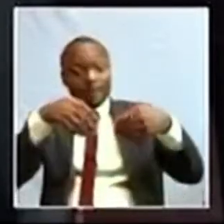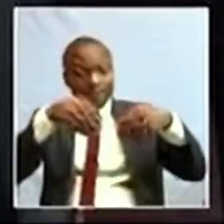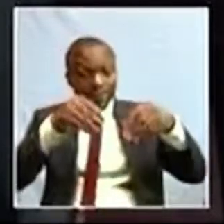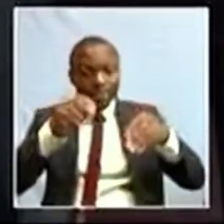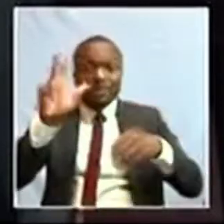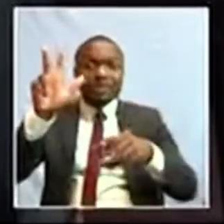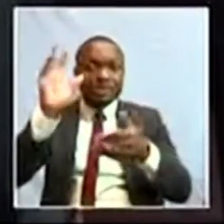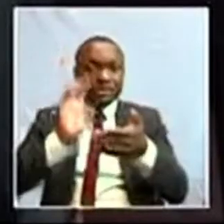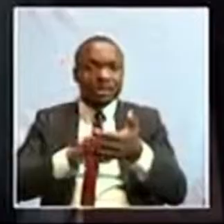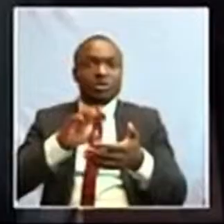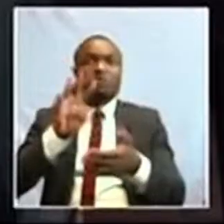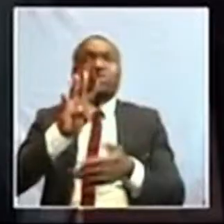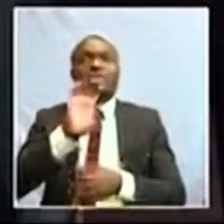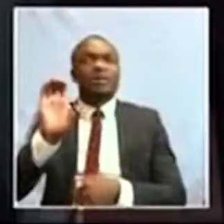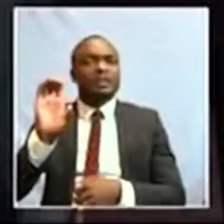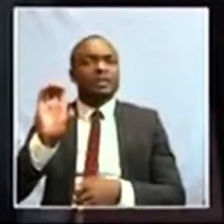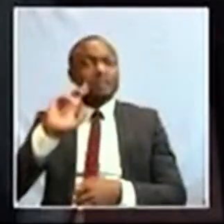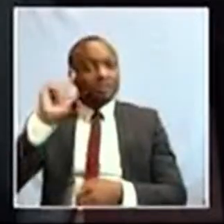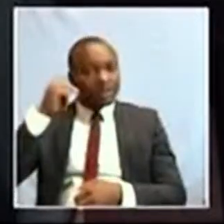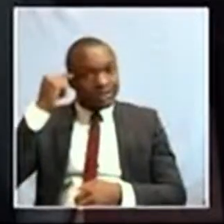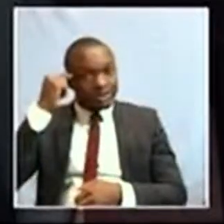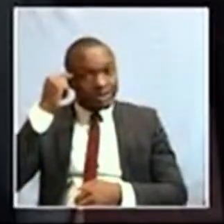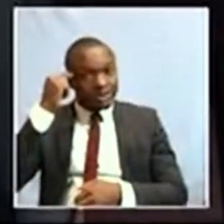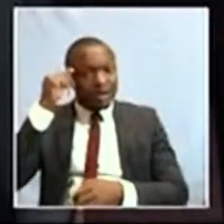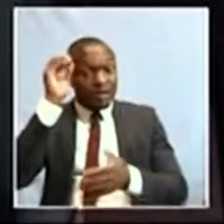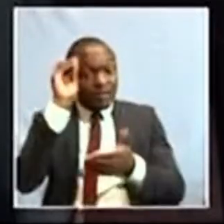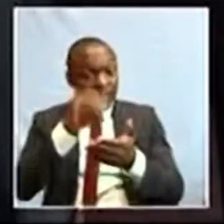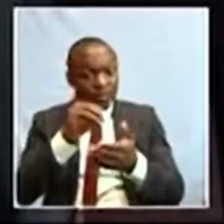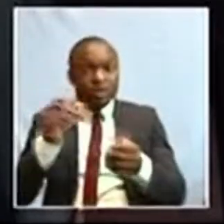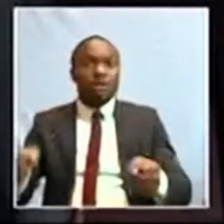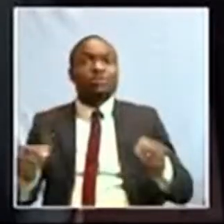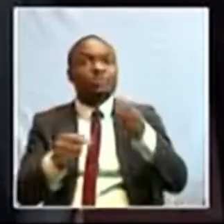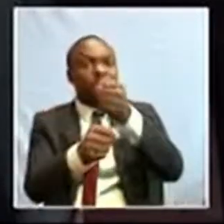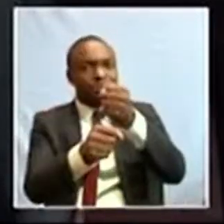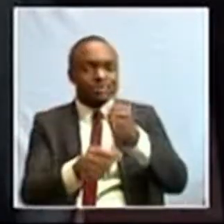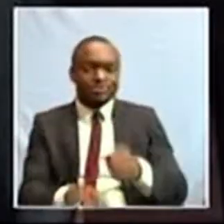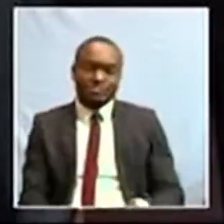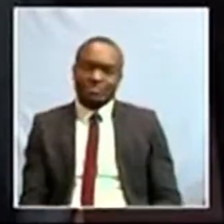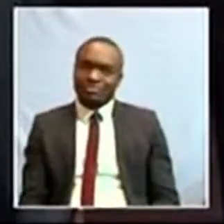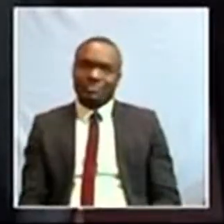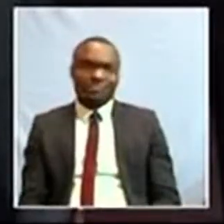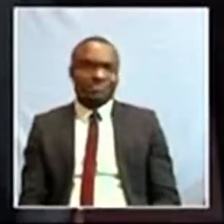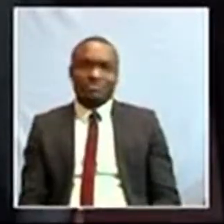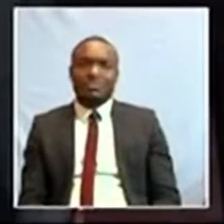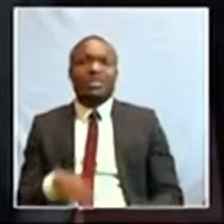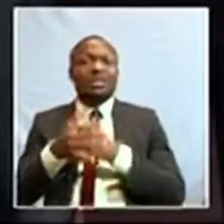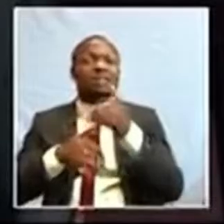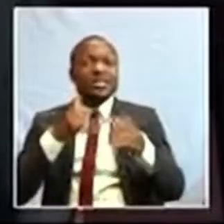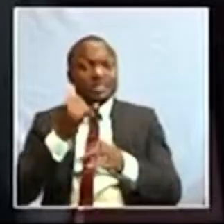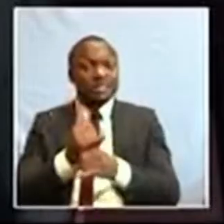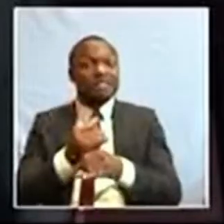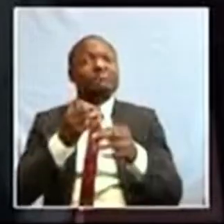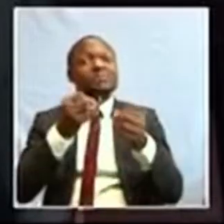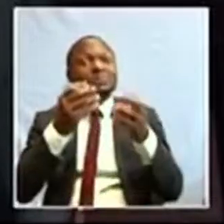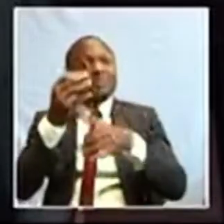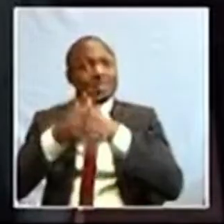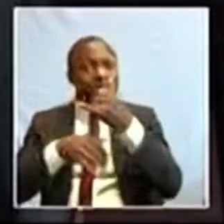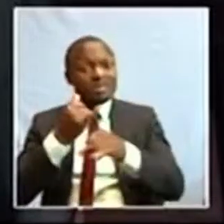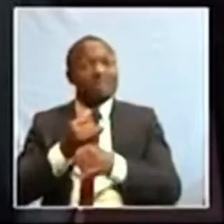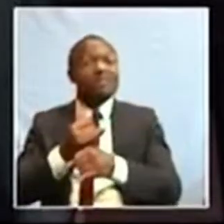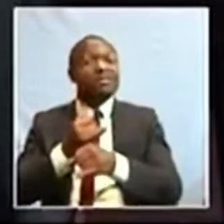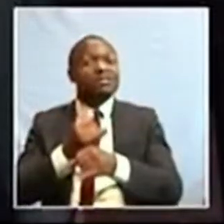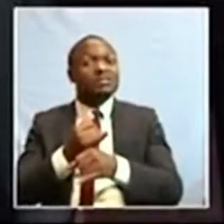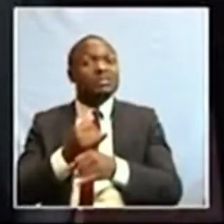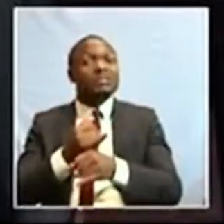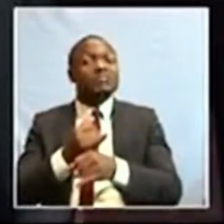at 3,400, for government to put up a replacement, it's in the years to come. It's in